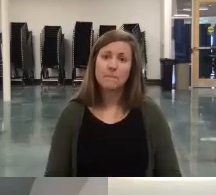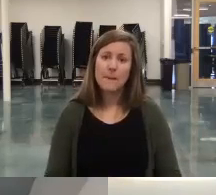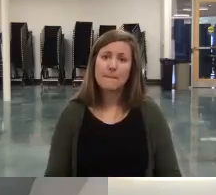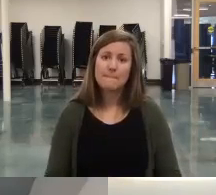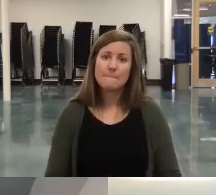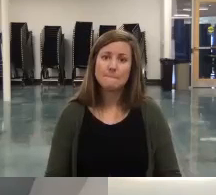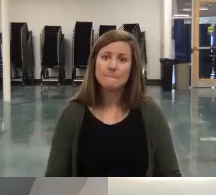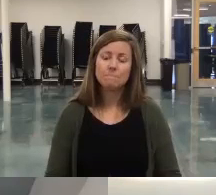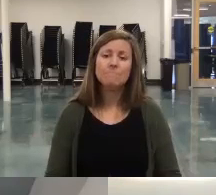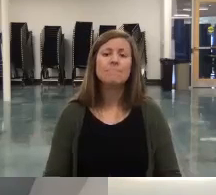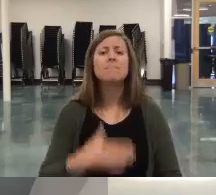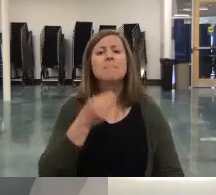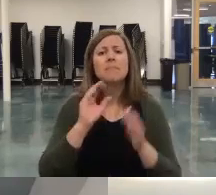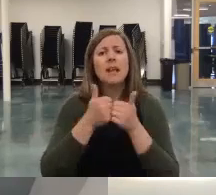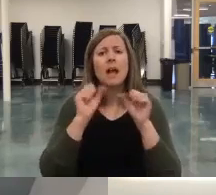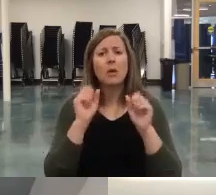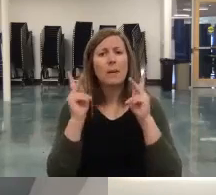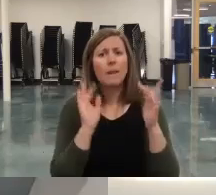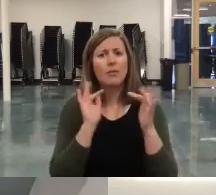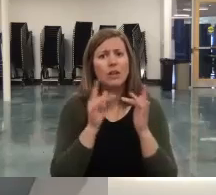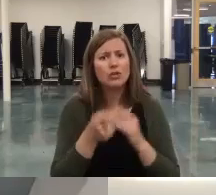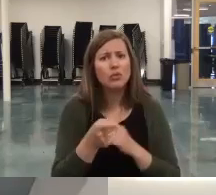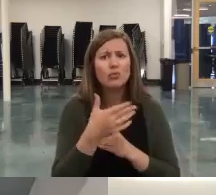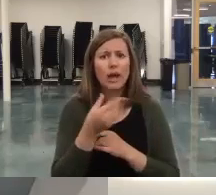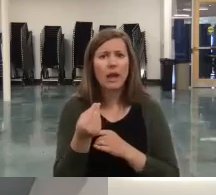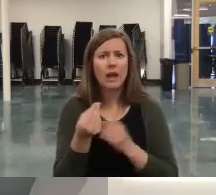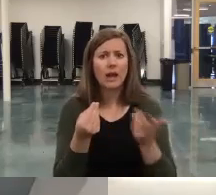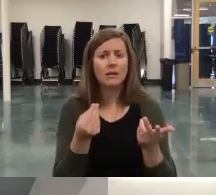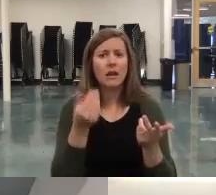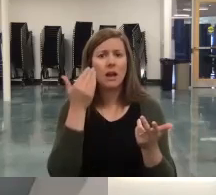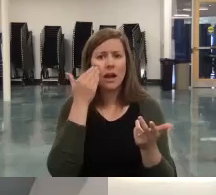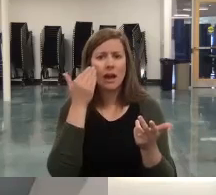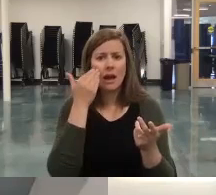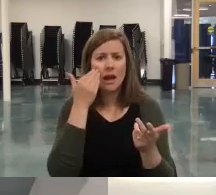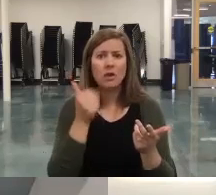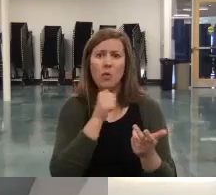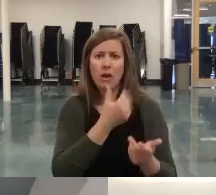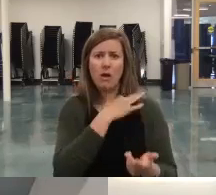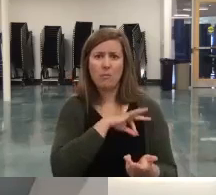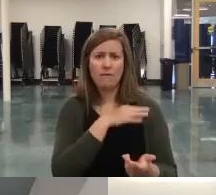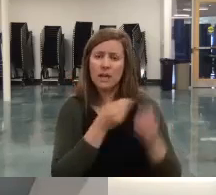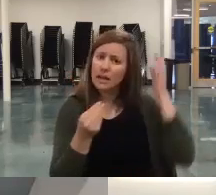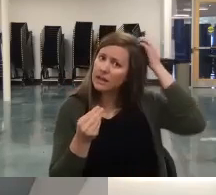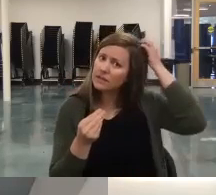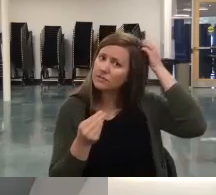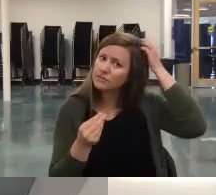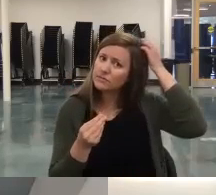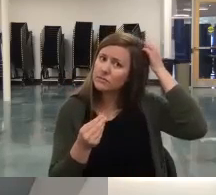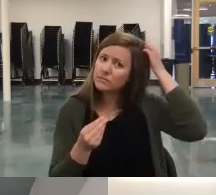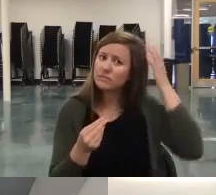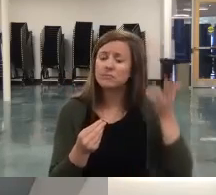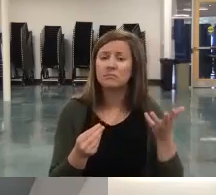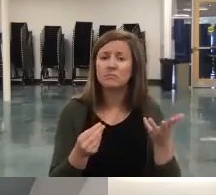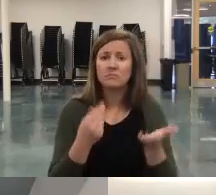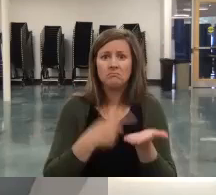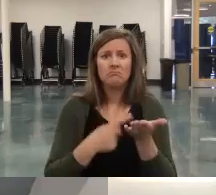Okay, how can folks reach you? And I know that you're a nonprofit and always seeking